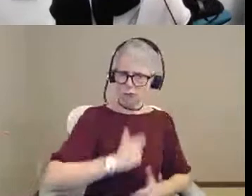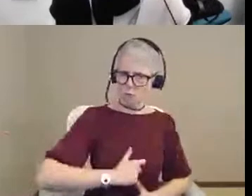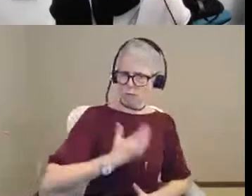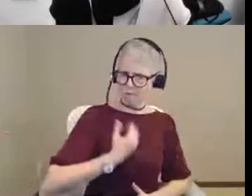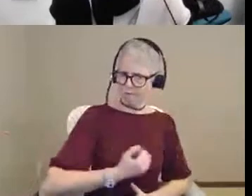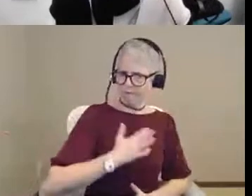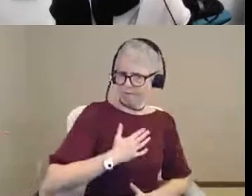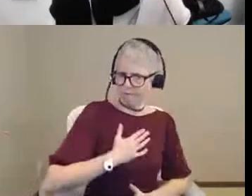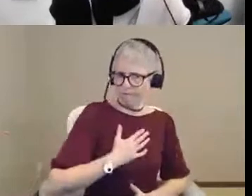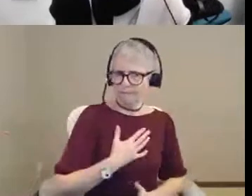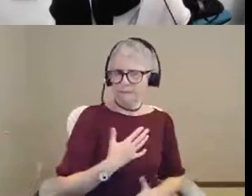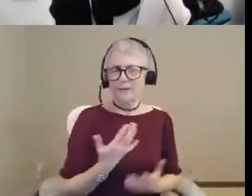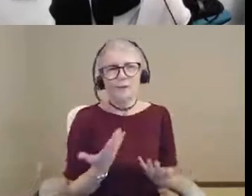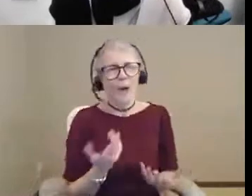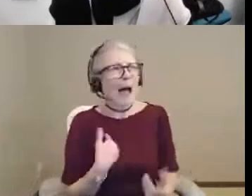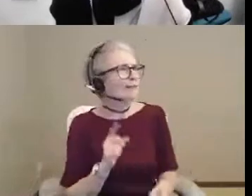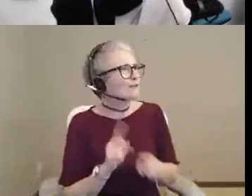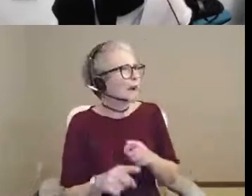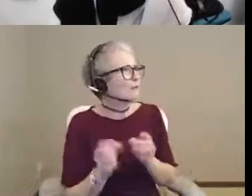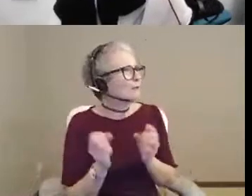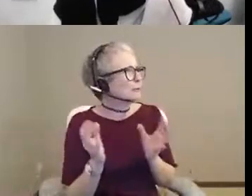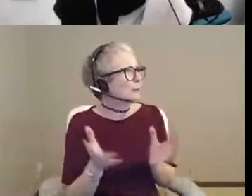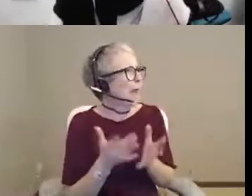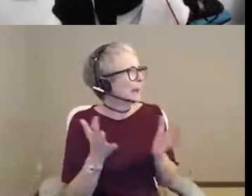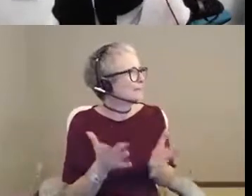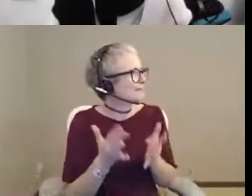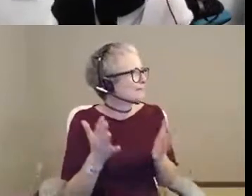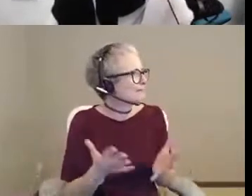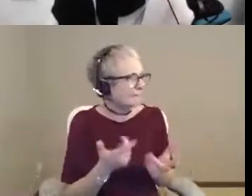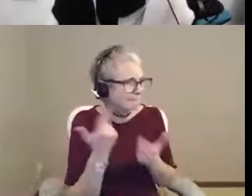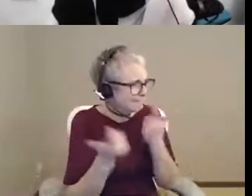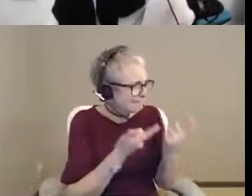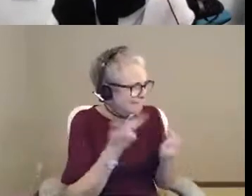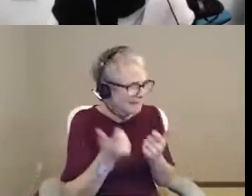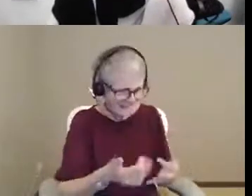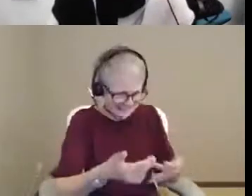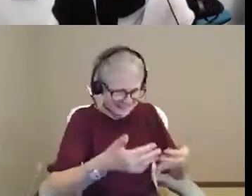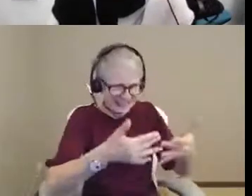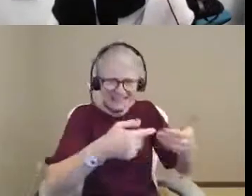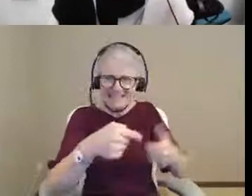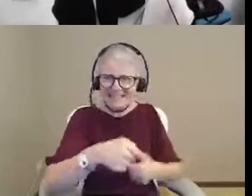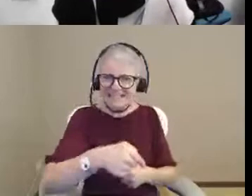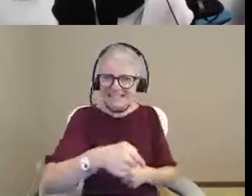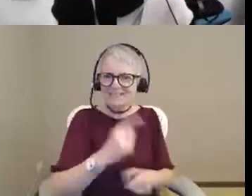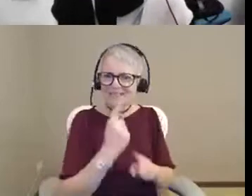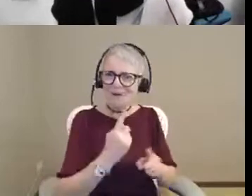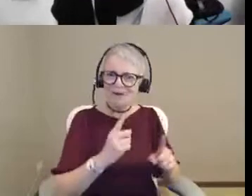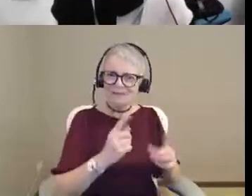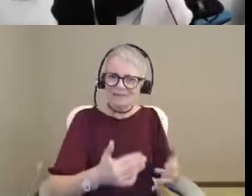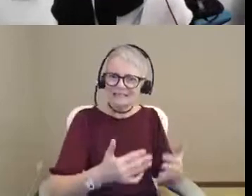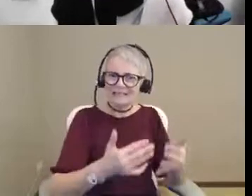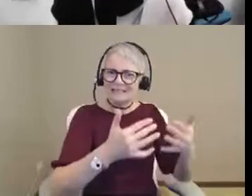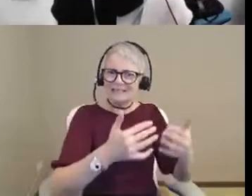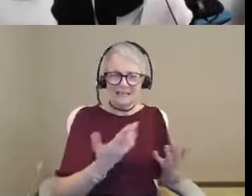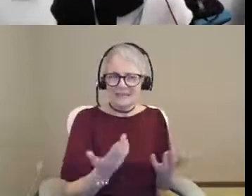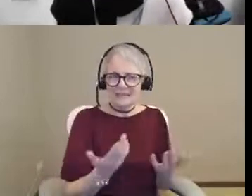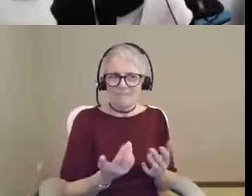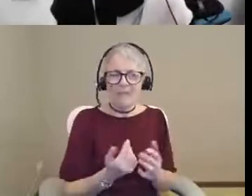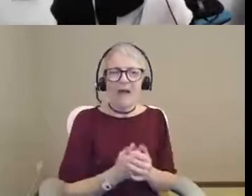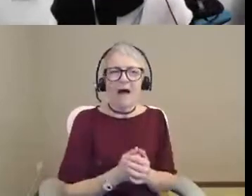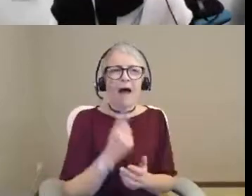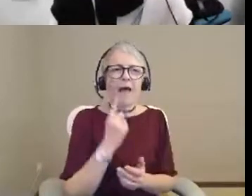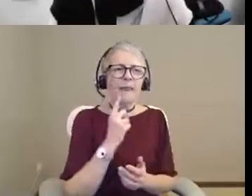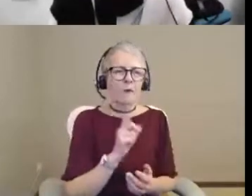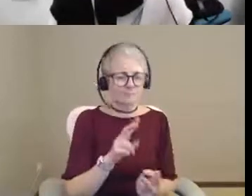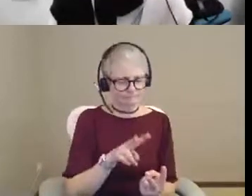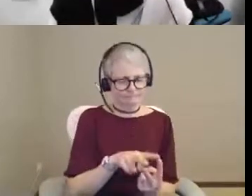I was trying to find some kind of some statistics that will sort of show, you know, who we were. And for me, I think a couple of the things that